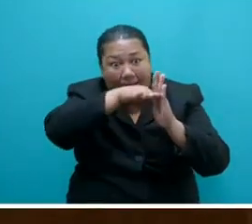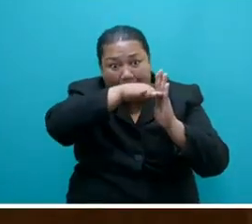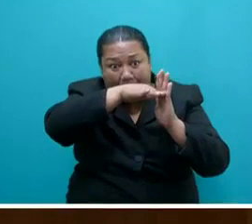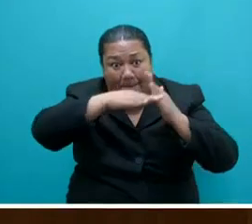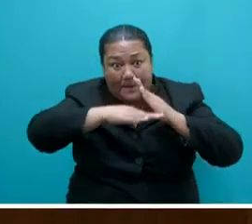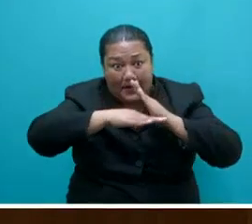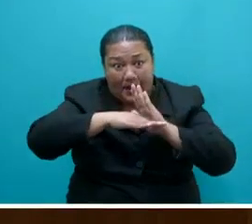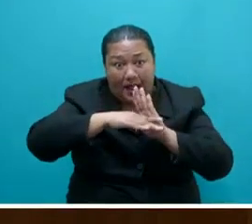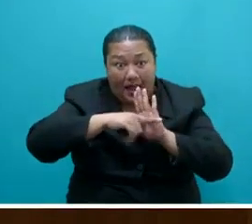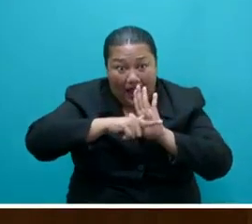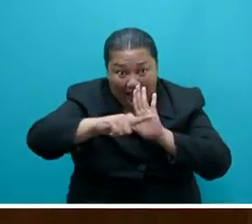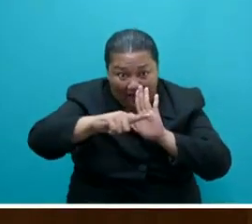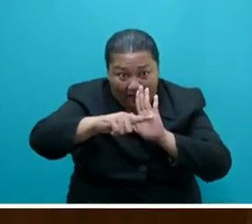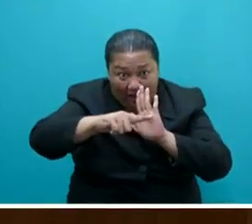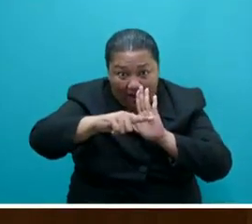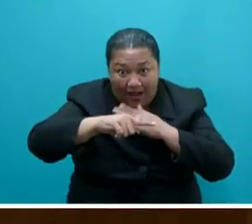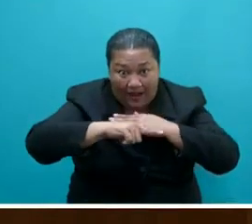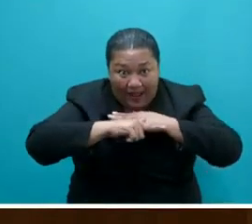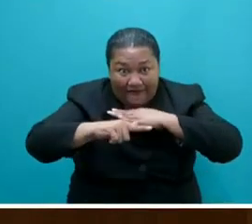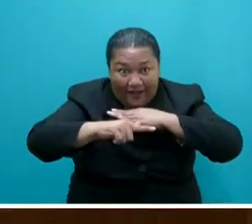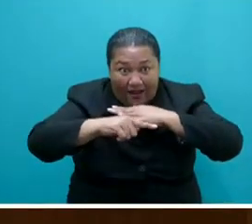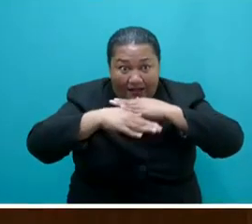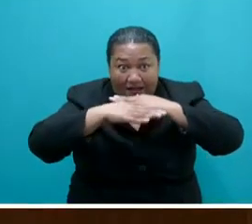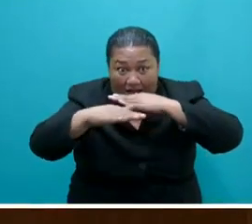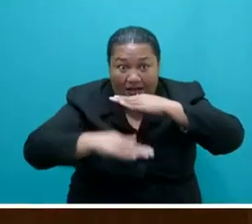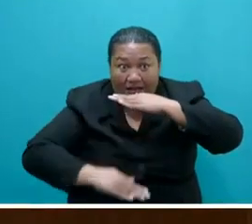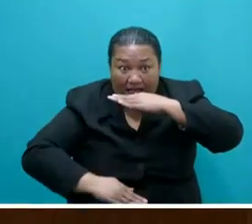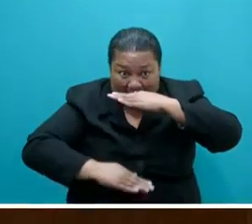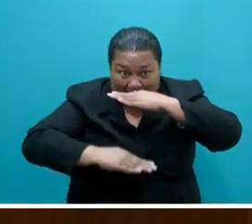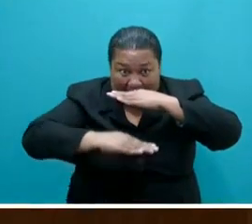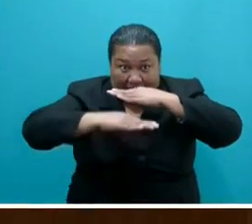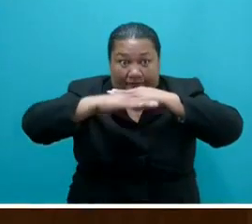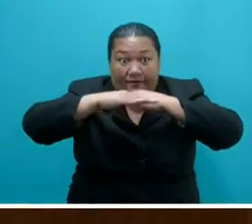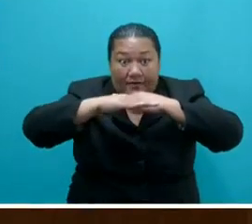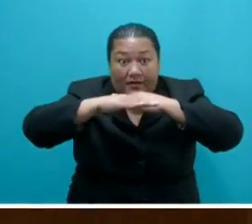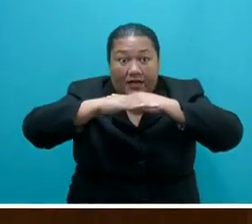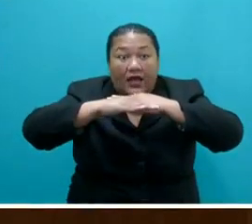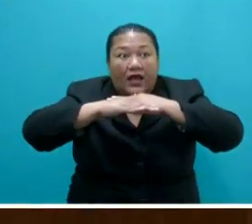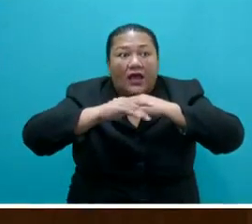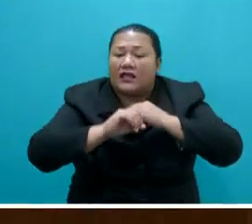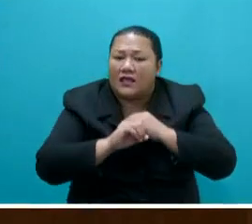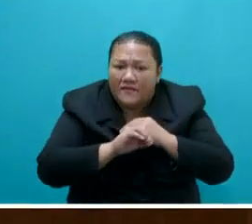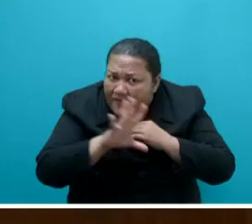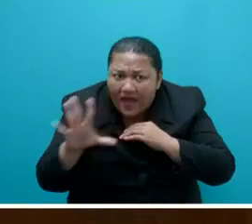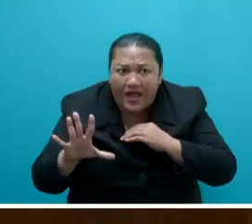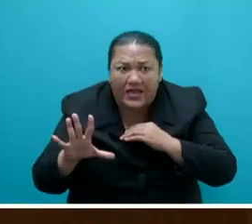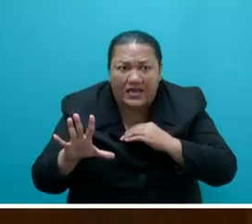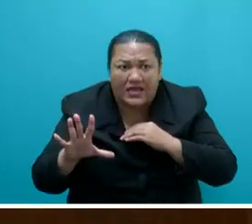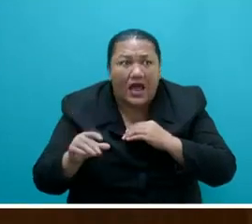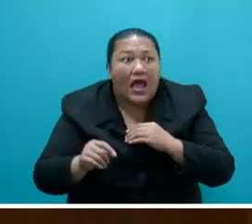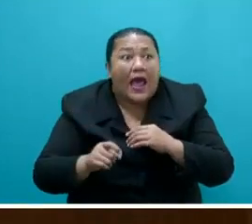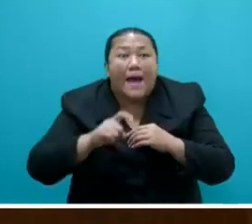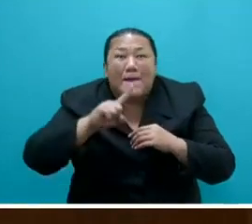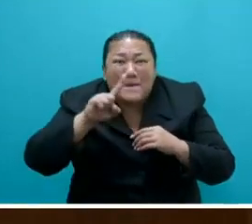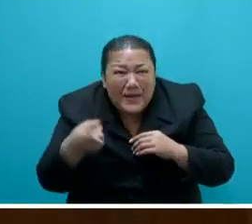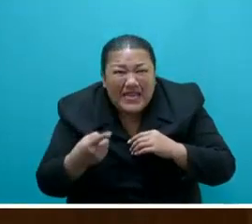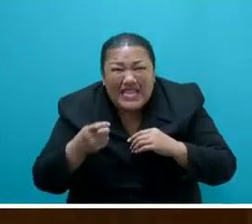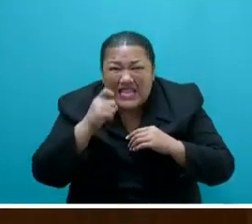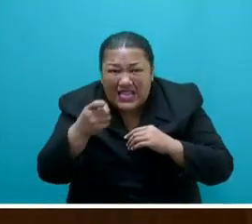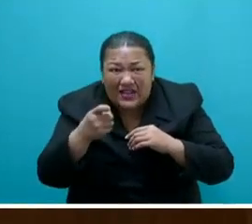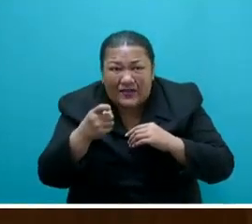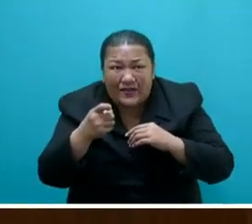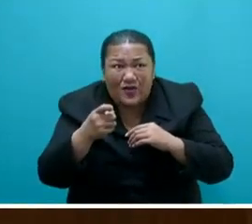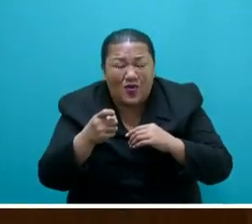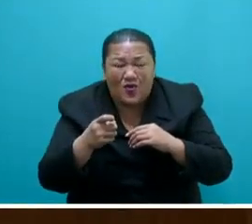chamber, I assure you, we will treat them seriously. But if you continue to conduct yourselves at your current level of